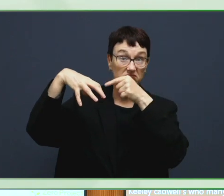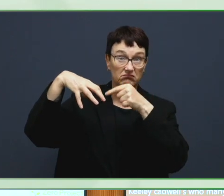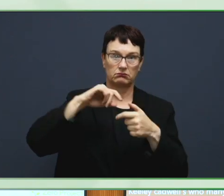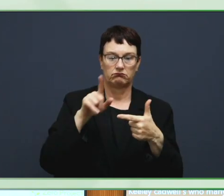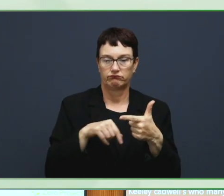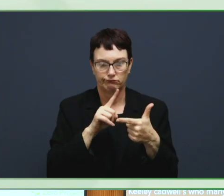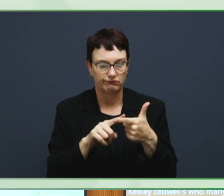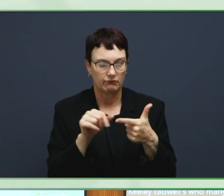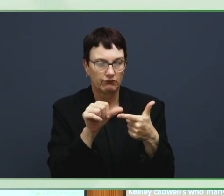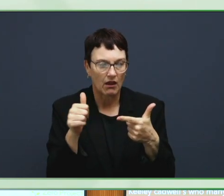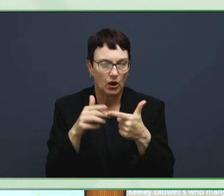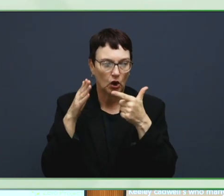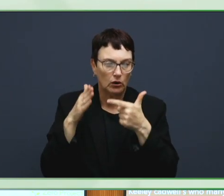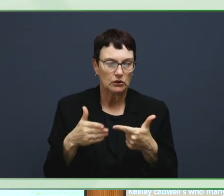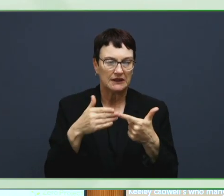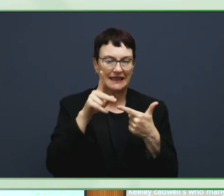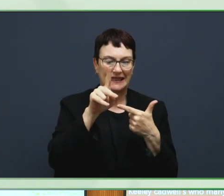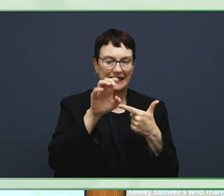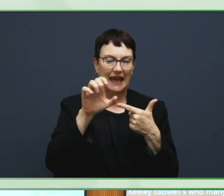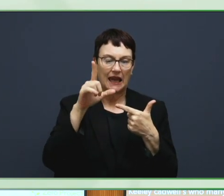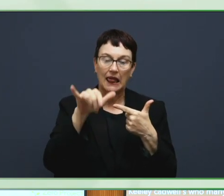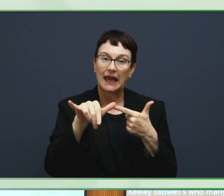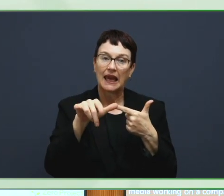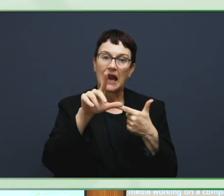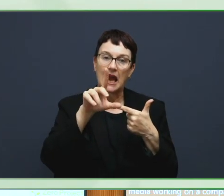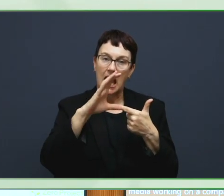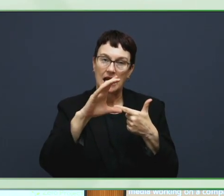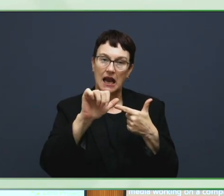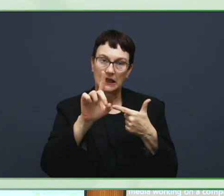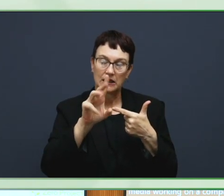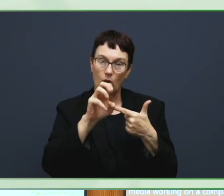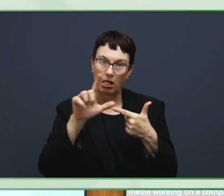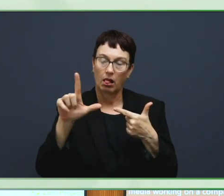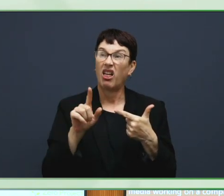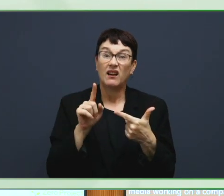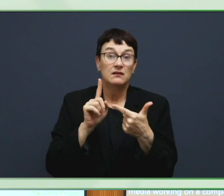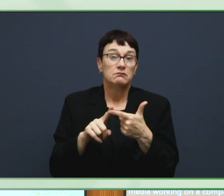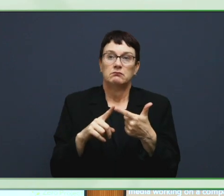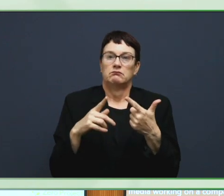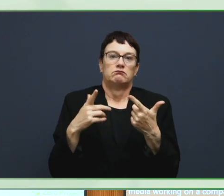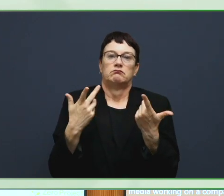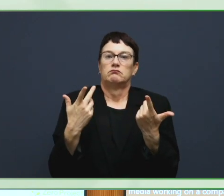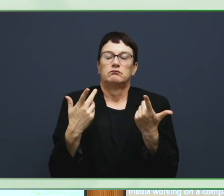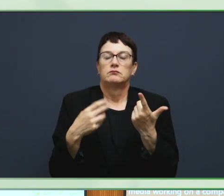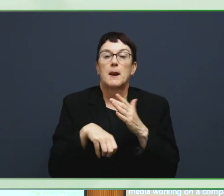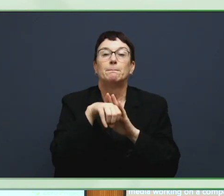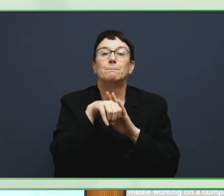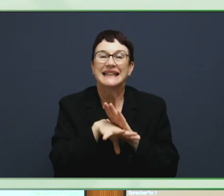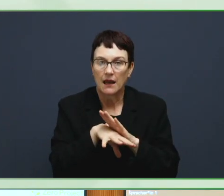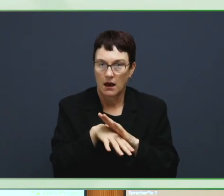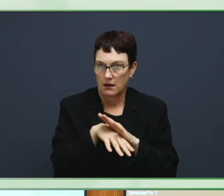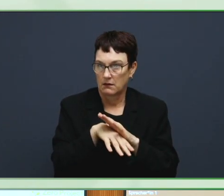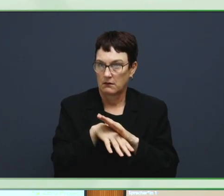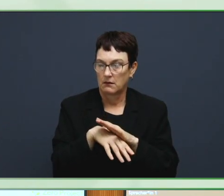that improves media representation for folks with disabilities. Lachi, who's working in the